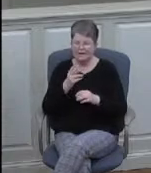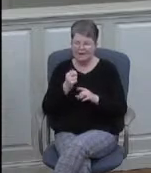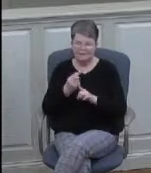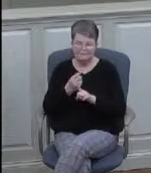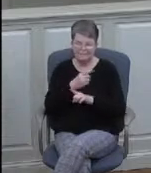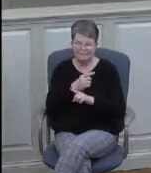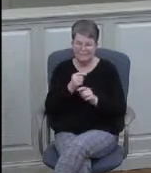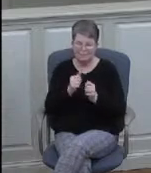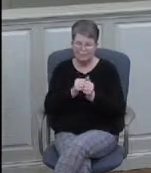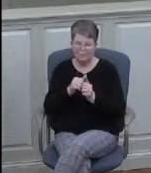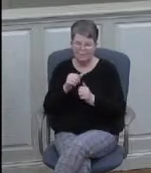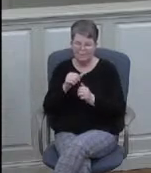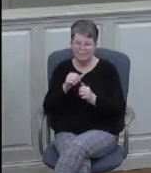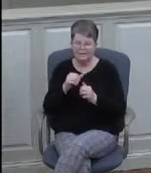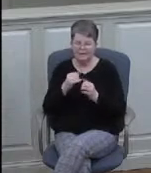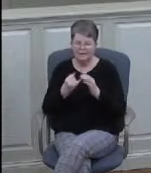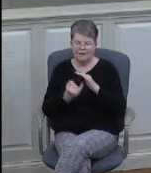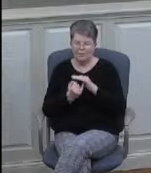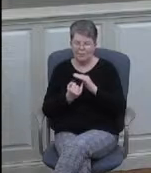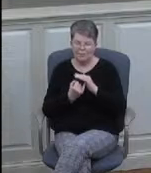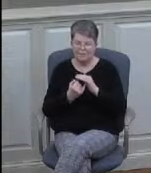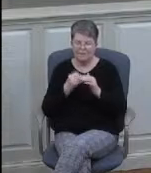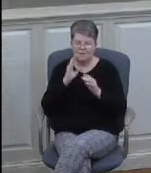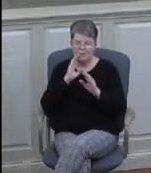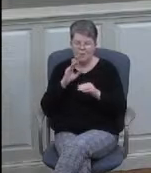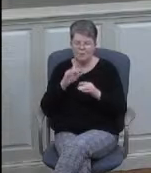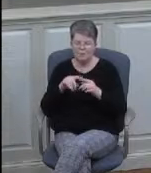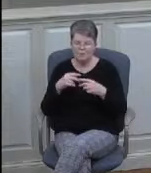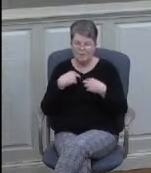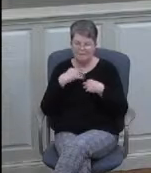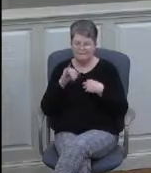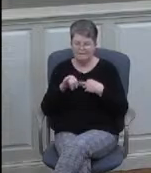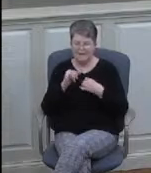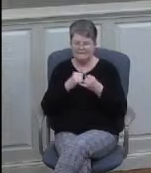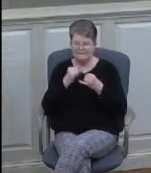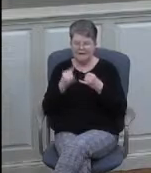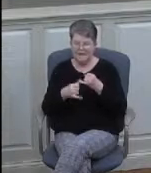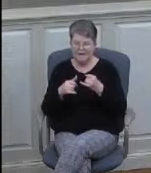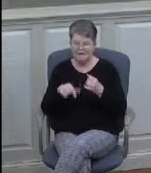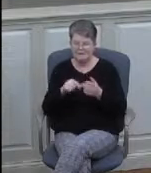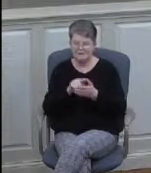some quarantining, and we hope to have that finalized this week.